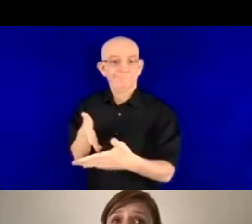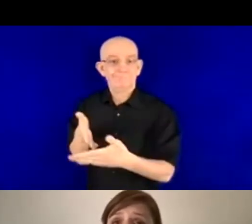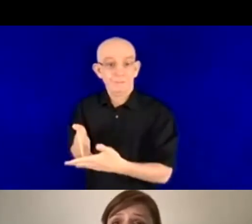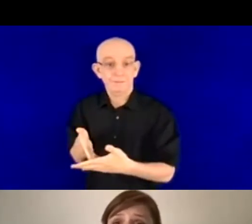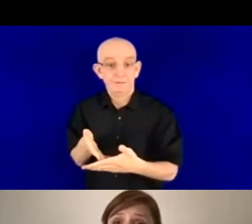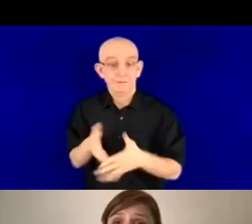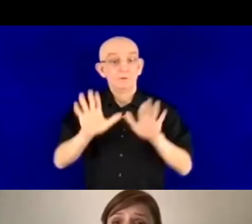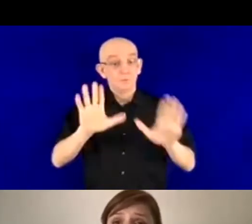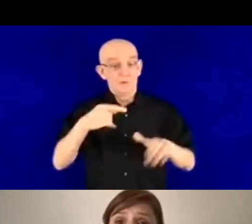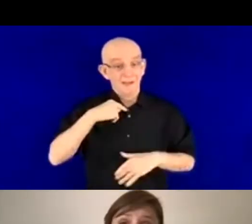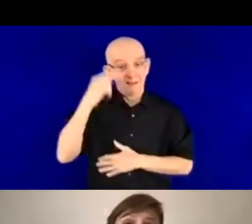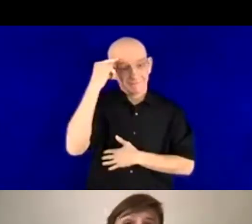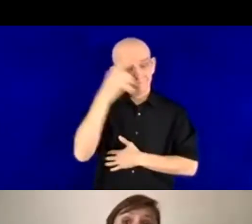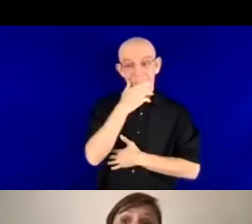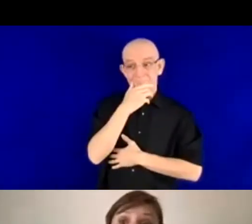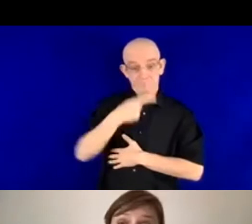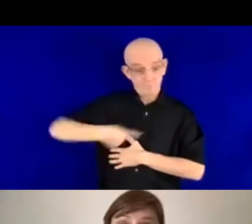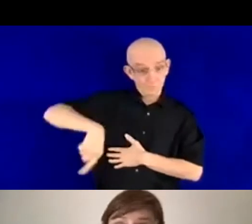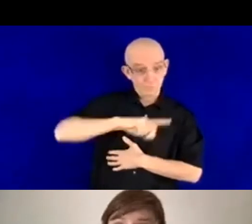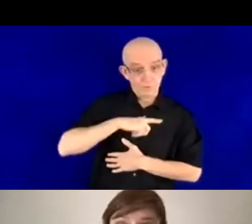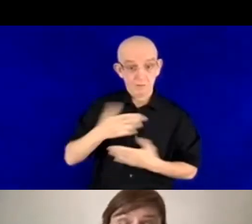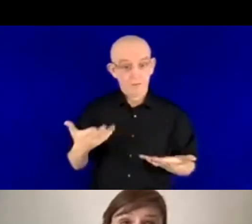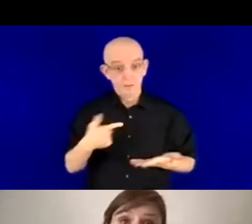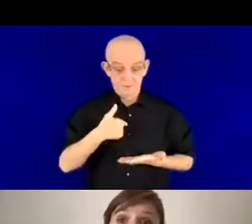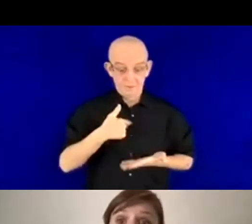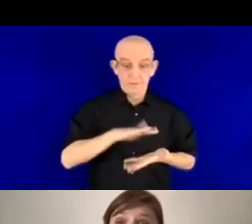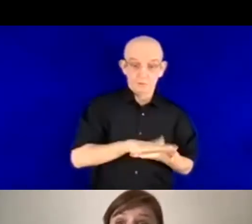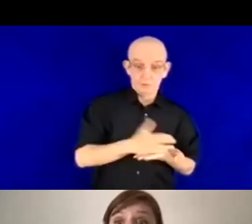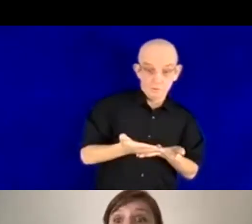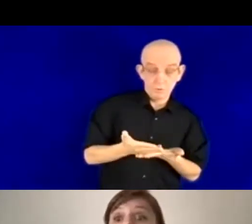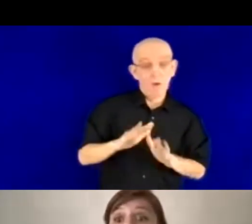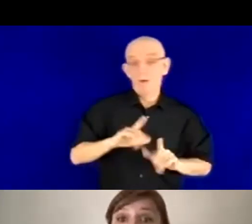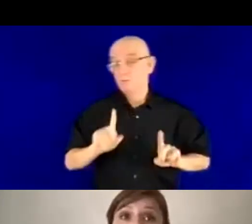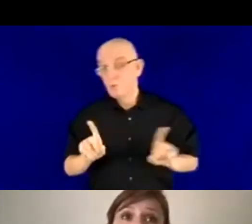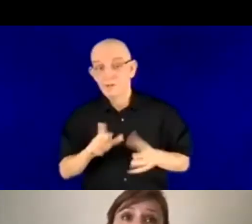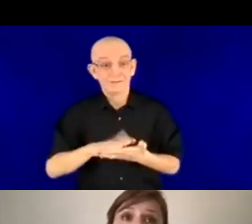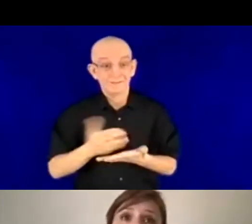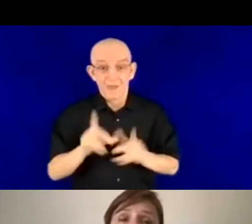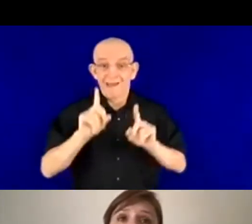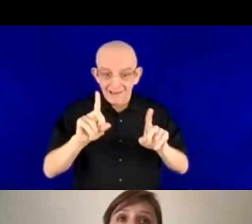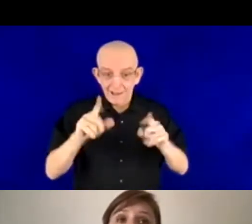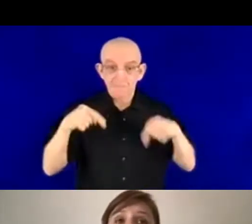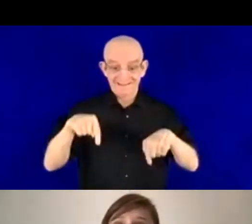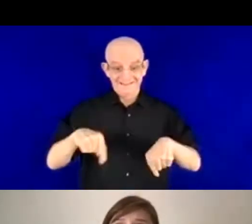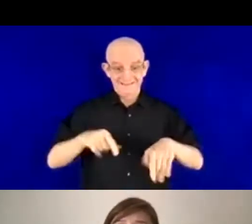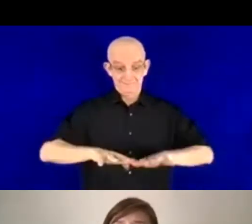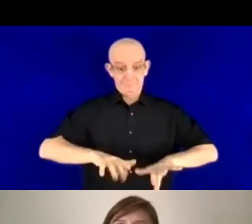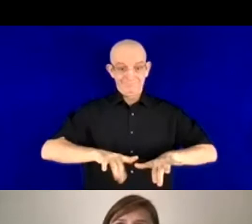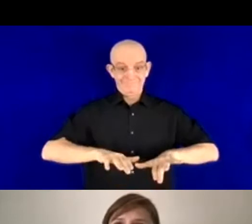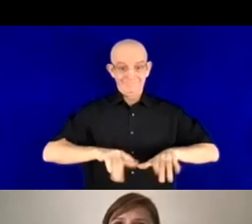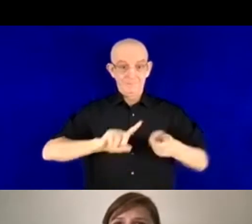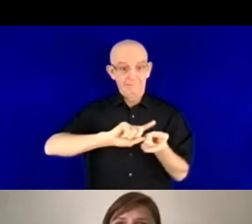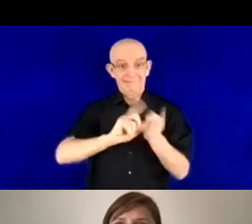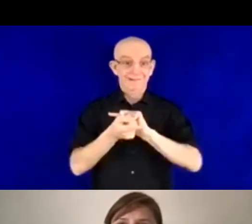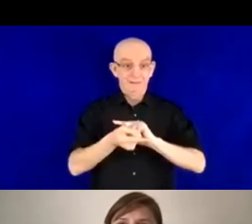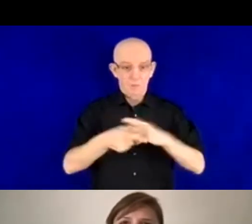digital literacy. So how do these new technologies work and how does it make our work better? In some parts of the world,